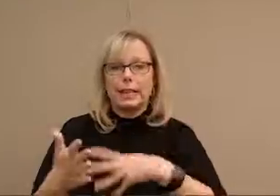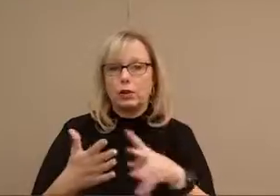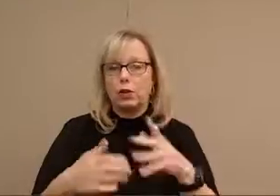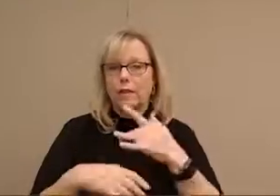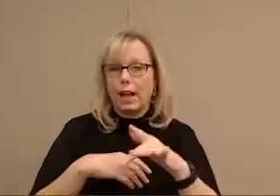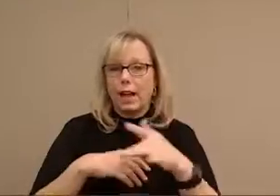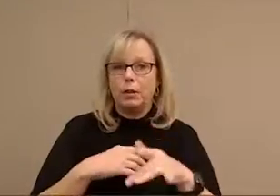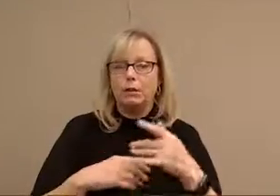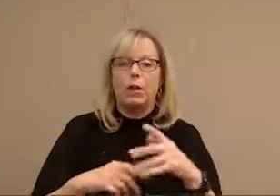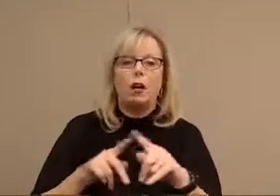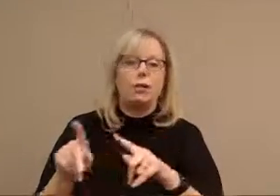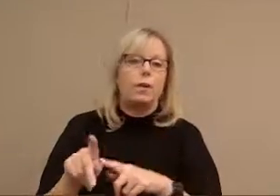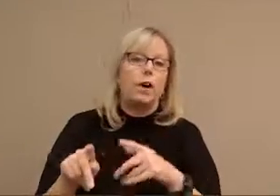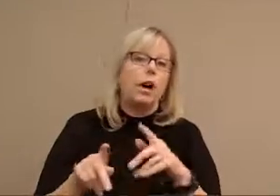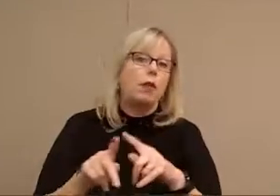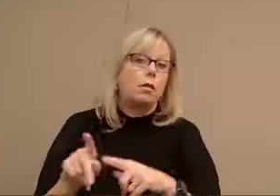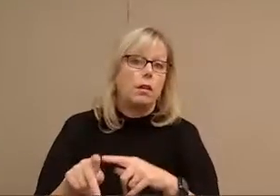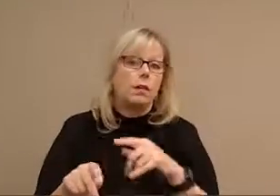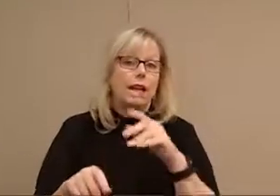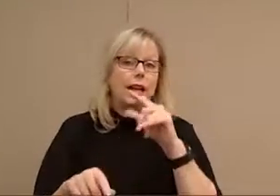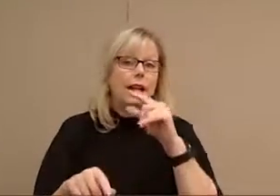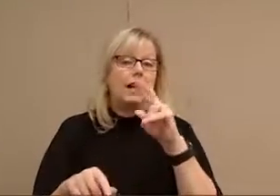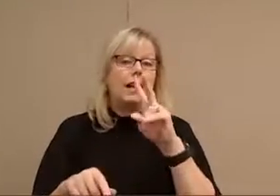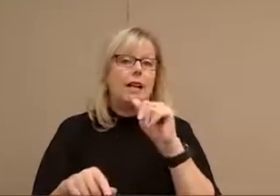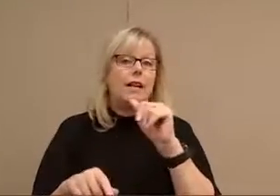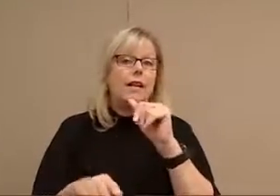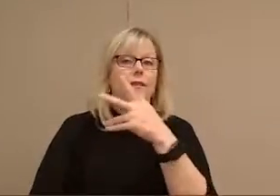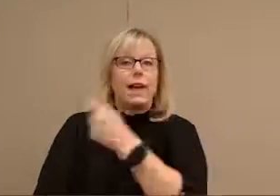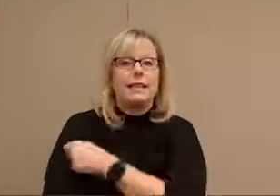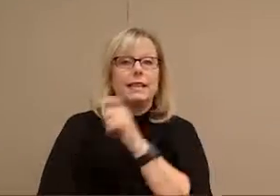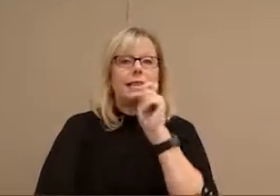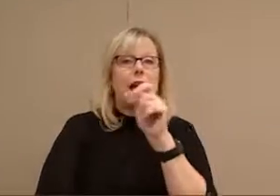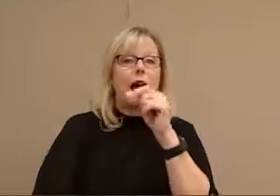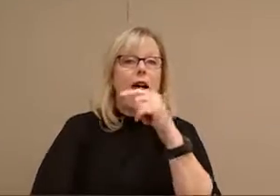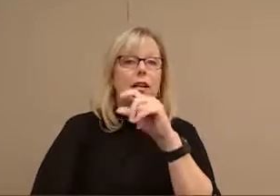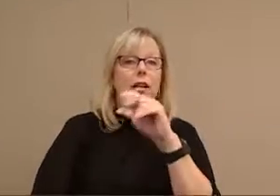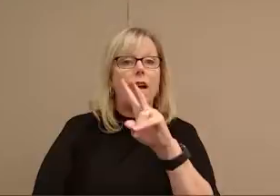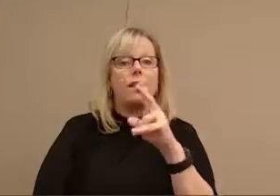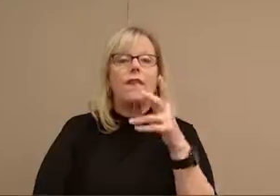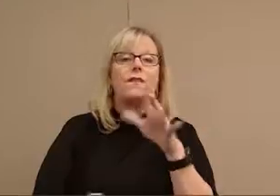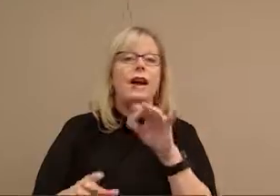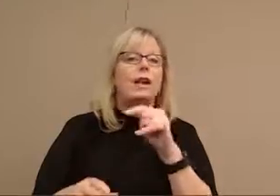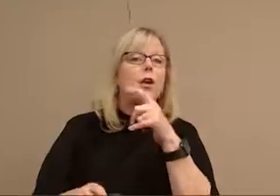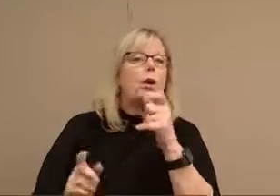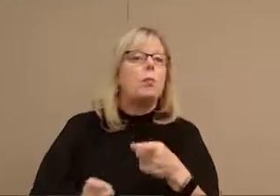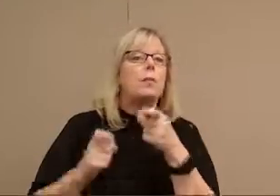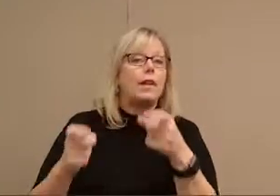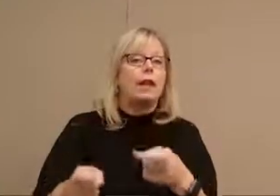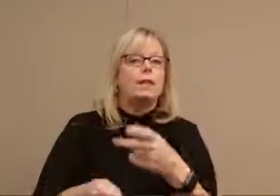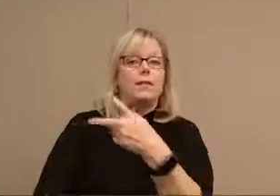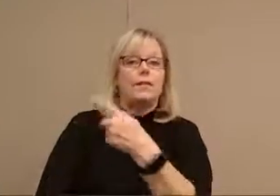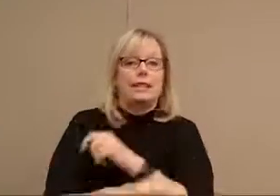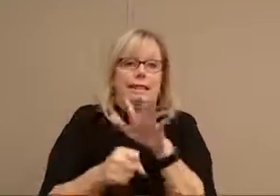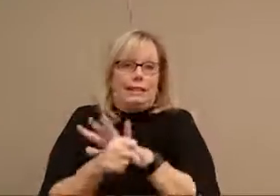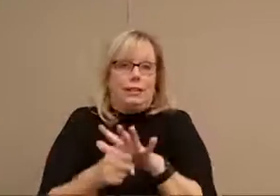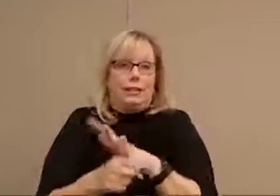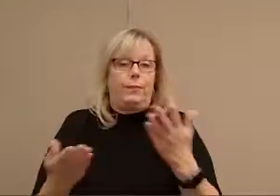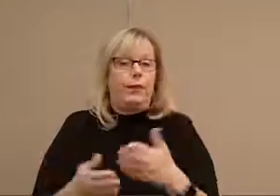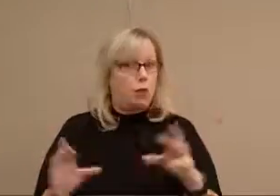is, as well as vaccines.gov. You can put in your zip code and find vaccine providers in your area. Are we ready to go,